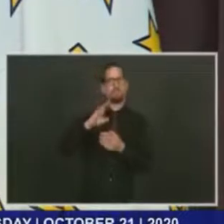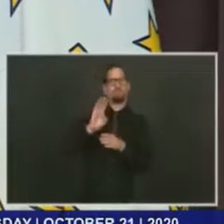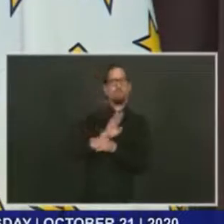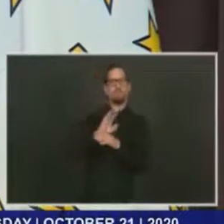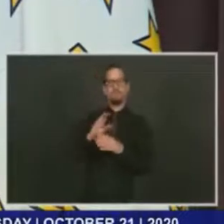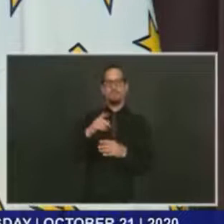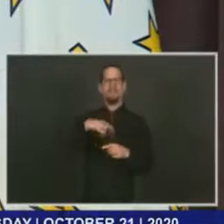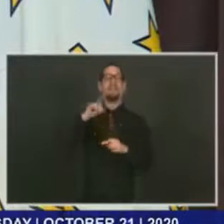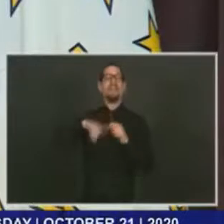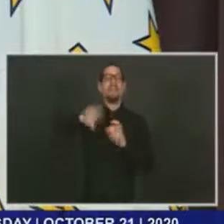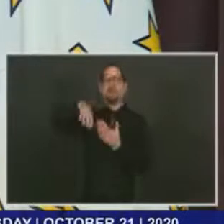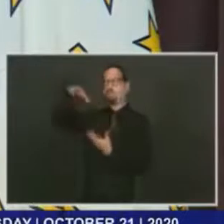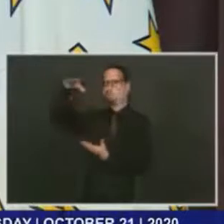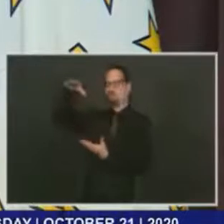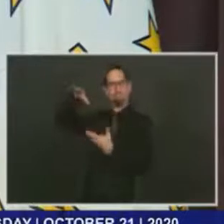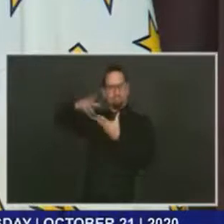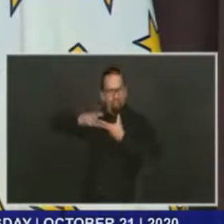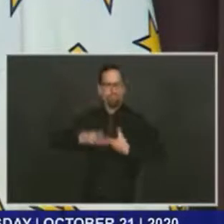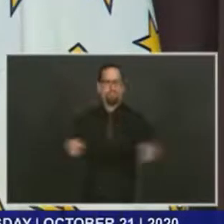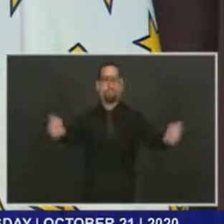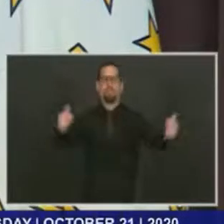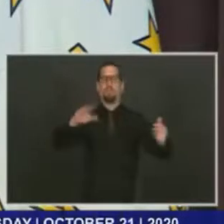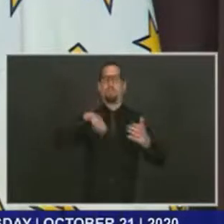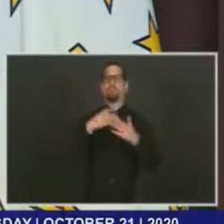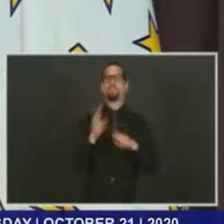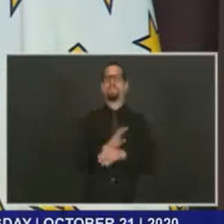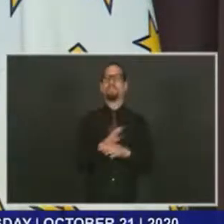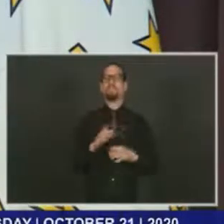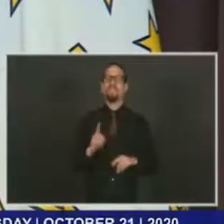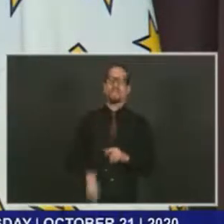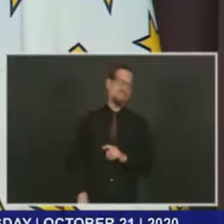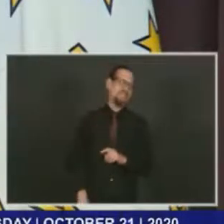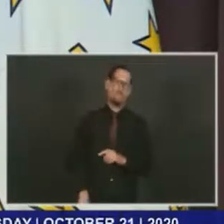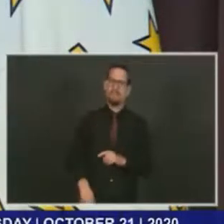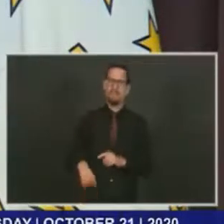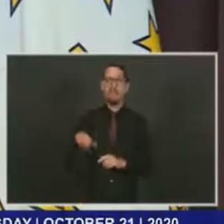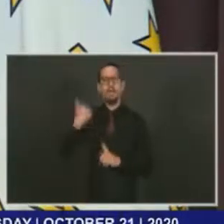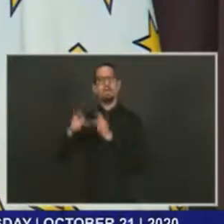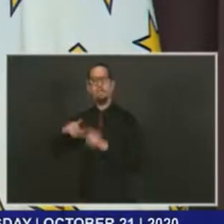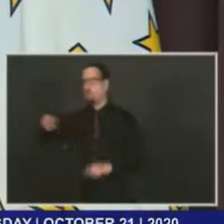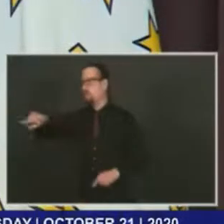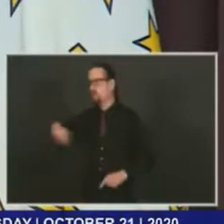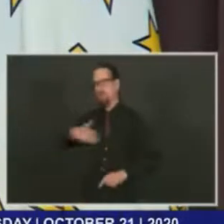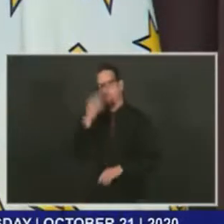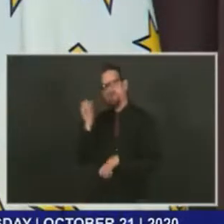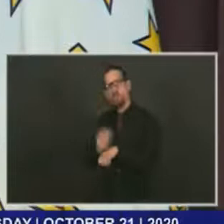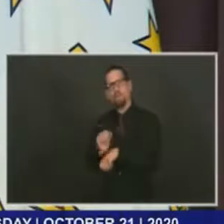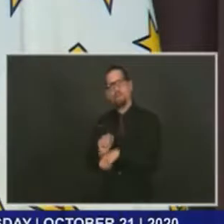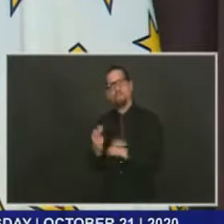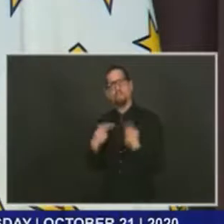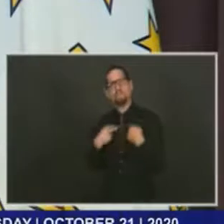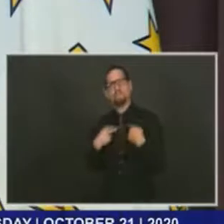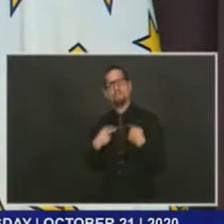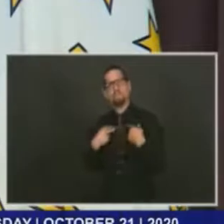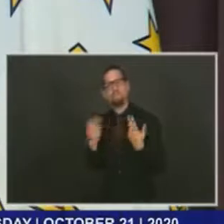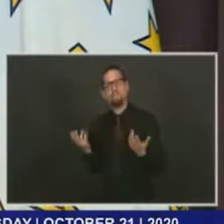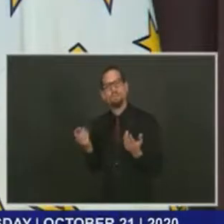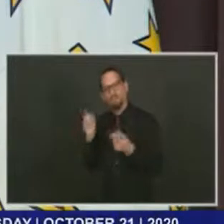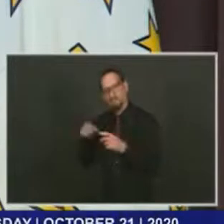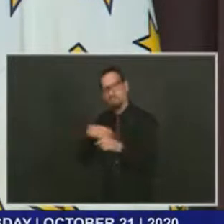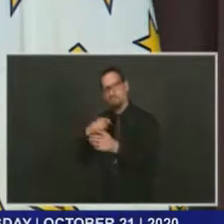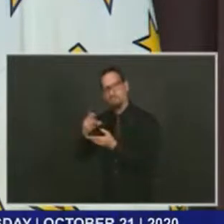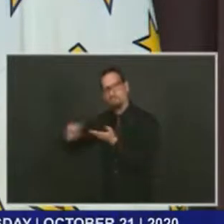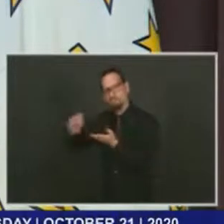if you look around, we're way ahead of Connecticut, for example, on getting money out the door quickly to small businesses, ahead of